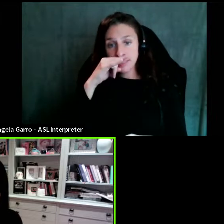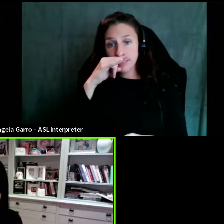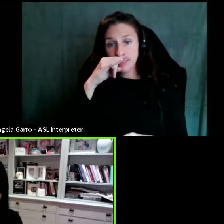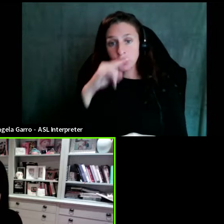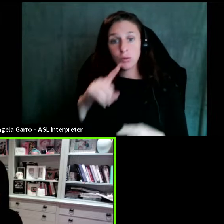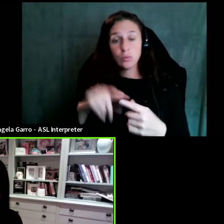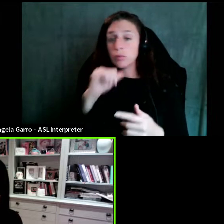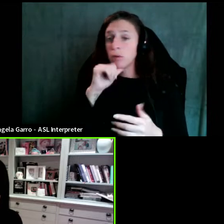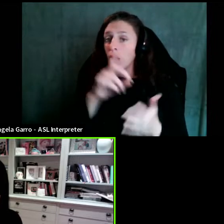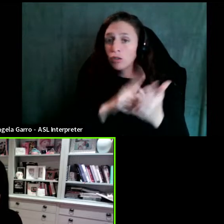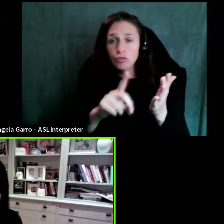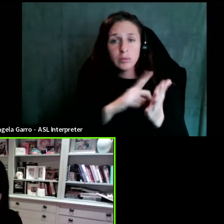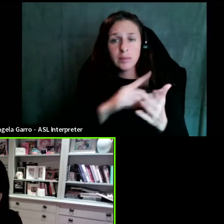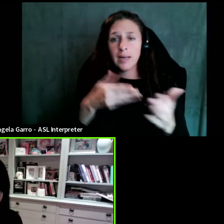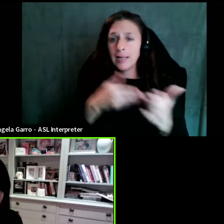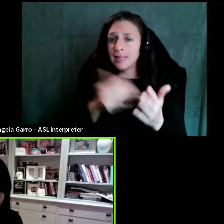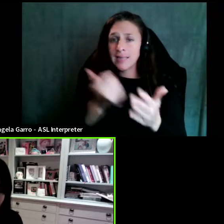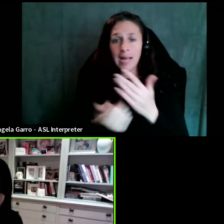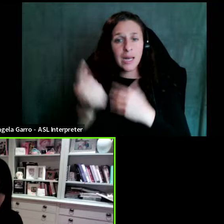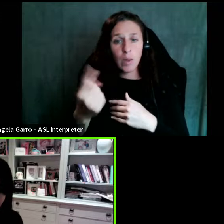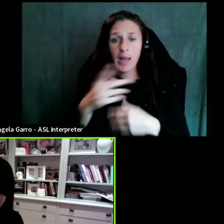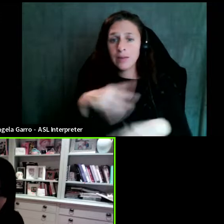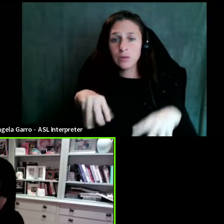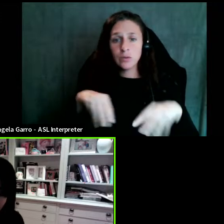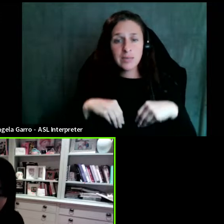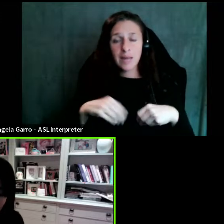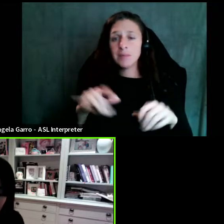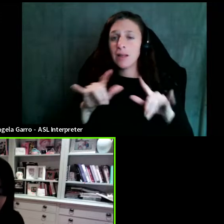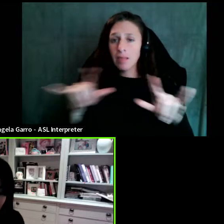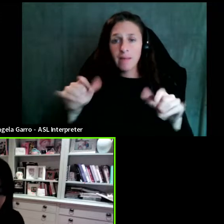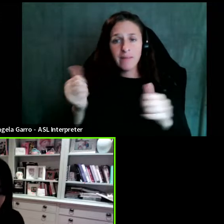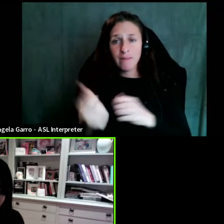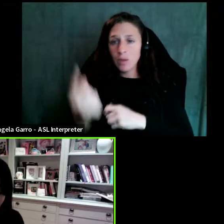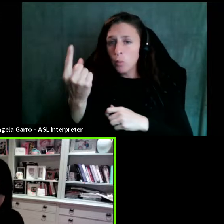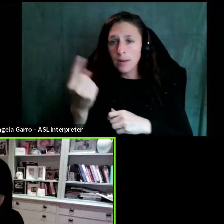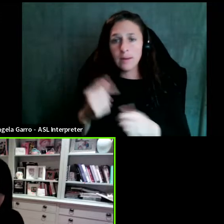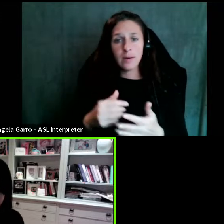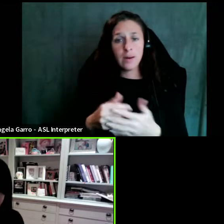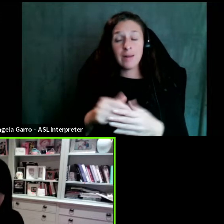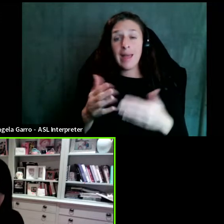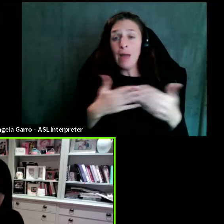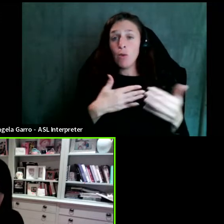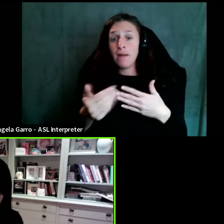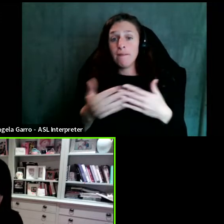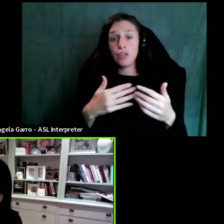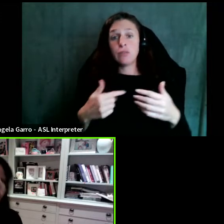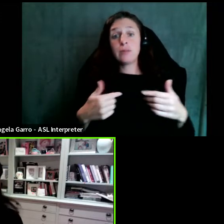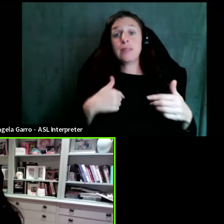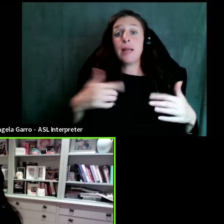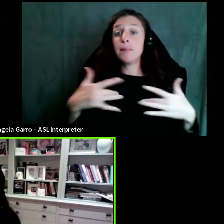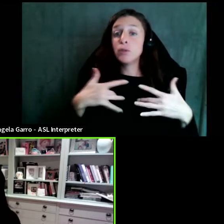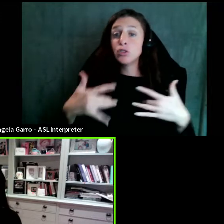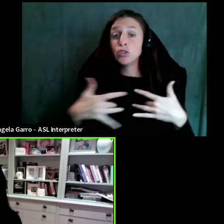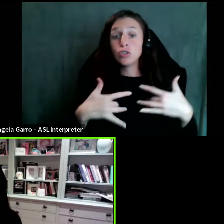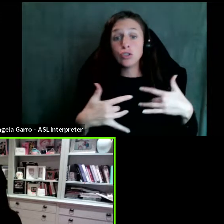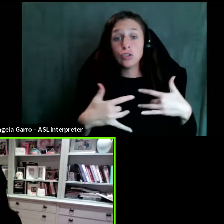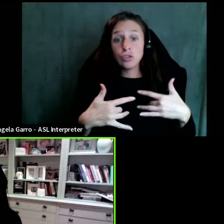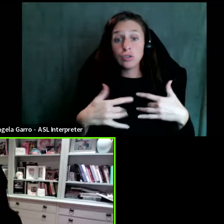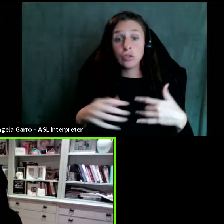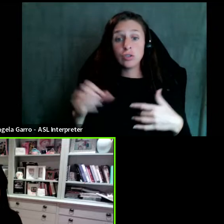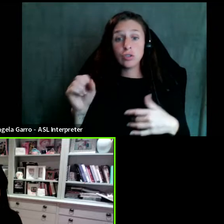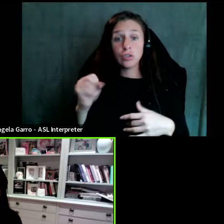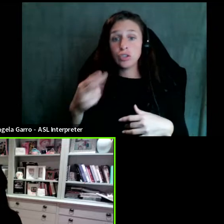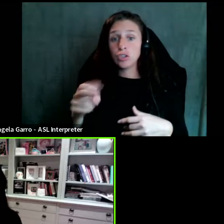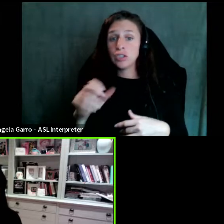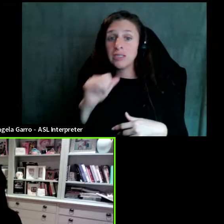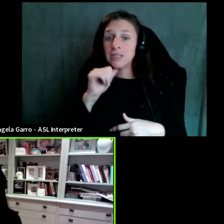not discriminate against anyone and to accept and love everyone. However, I'm concerned that she's not so